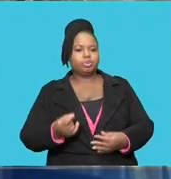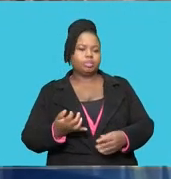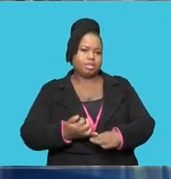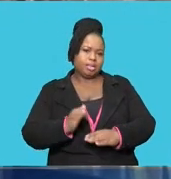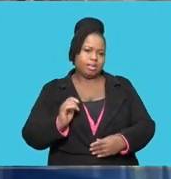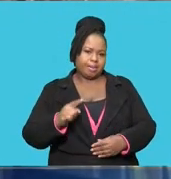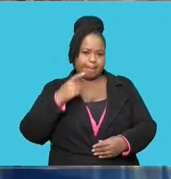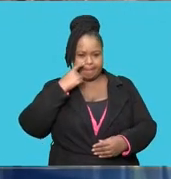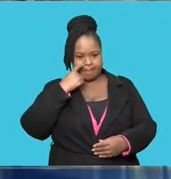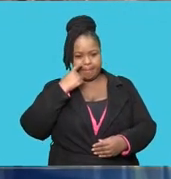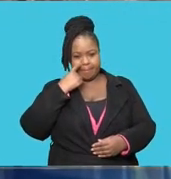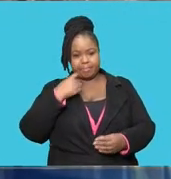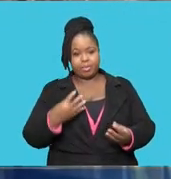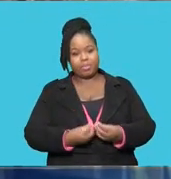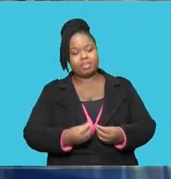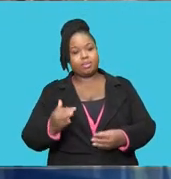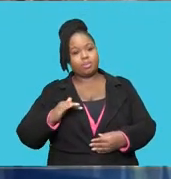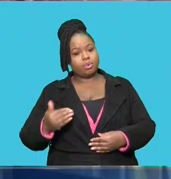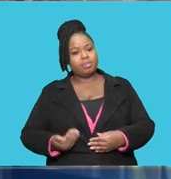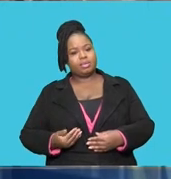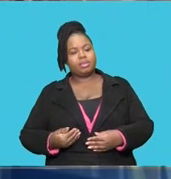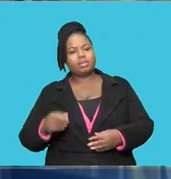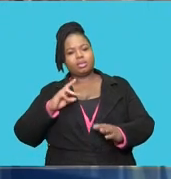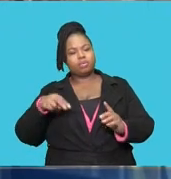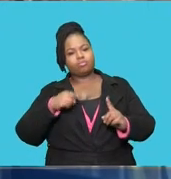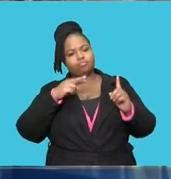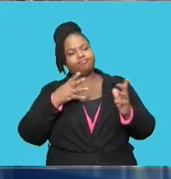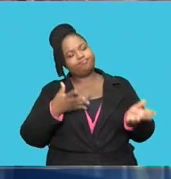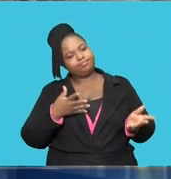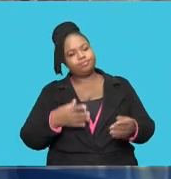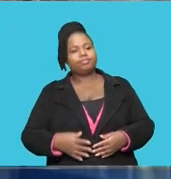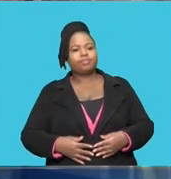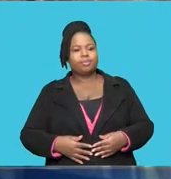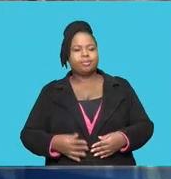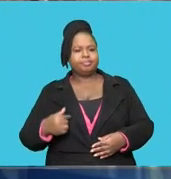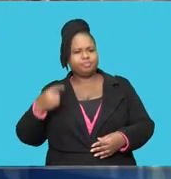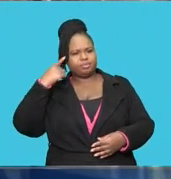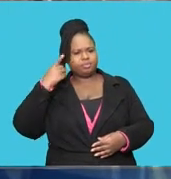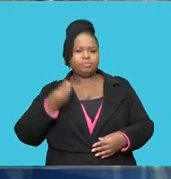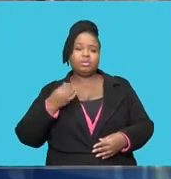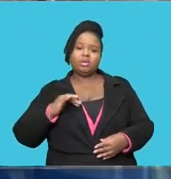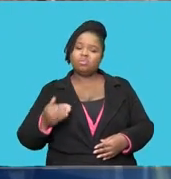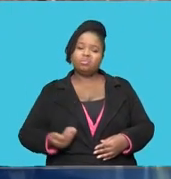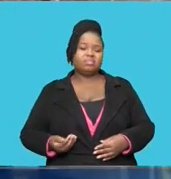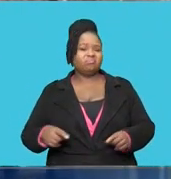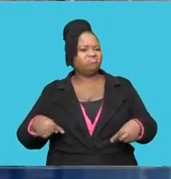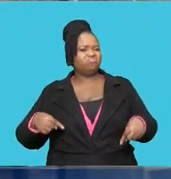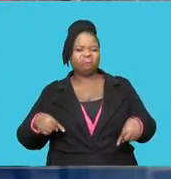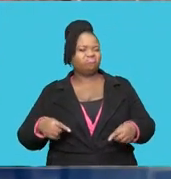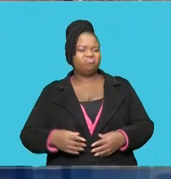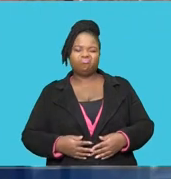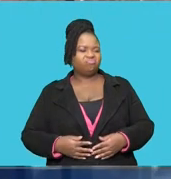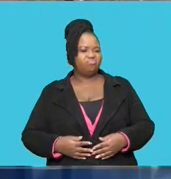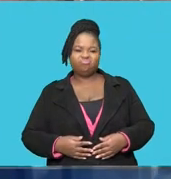earlier with a woman that I looked up to. So yeah, I think Uguti, young women shouldn't be afraid of that.